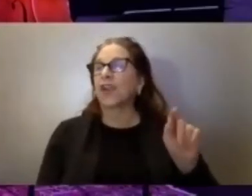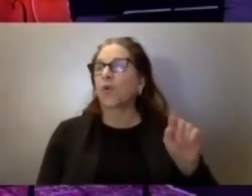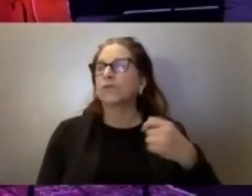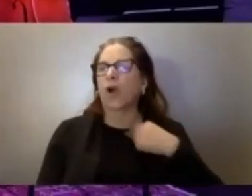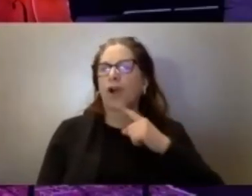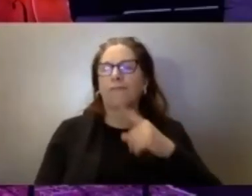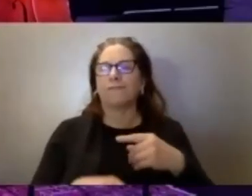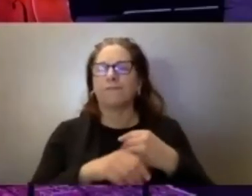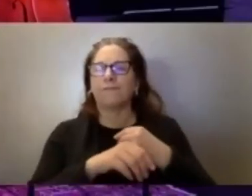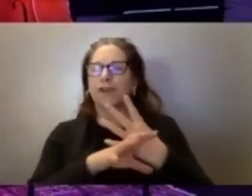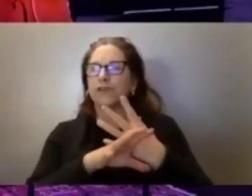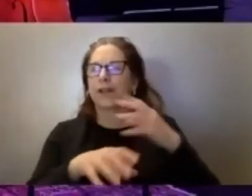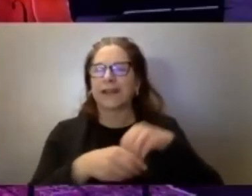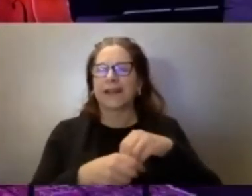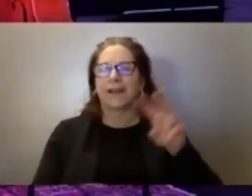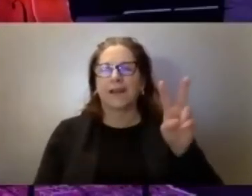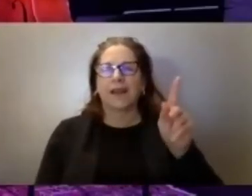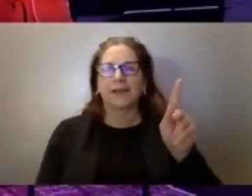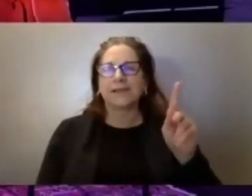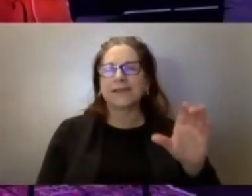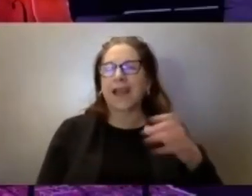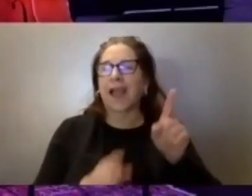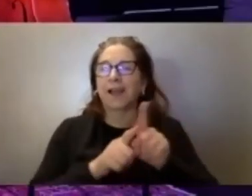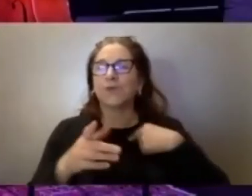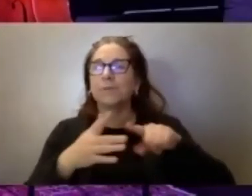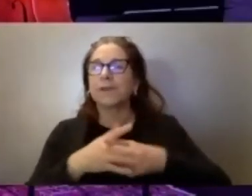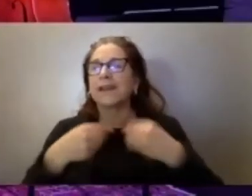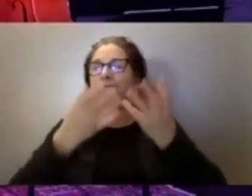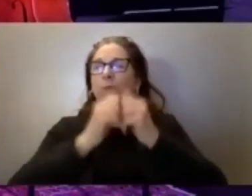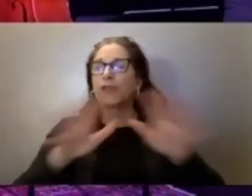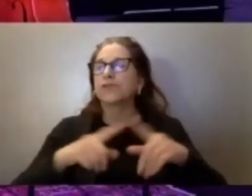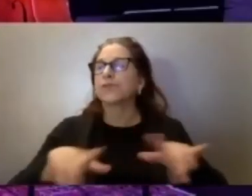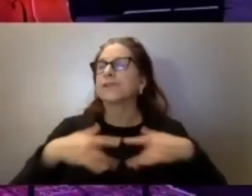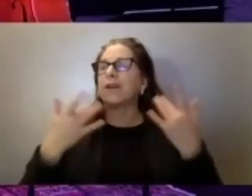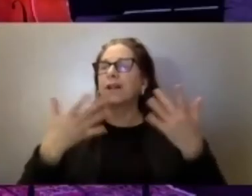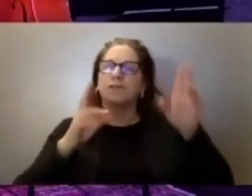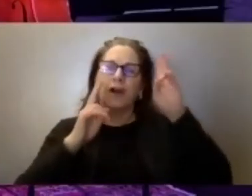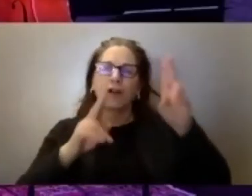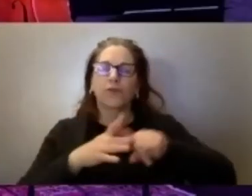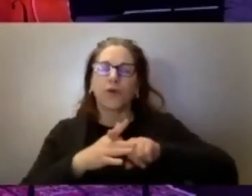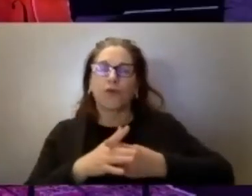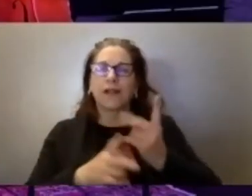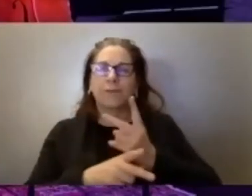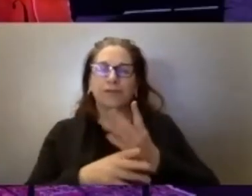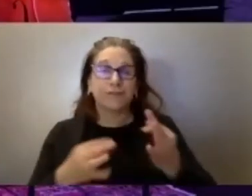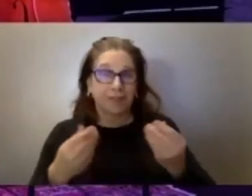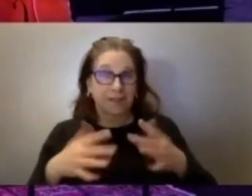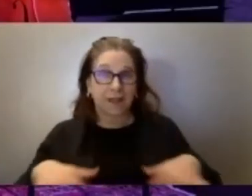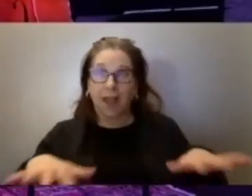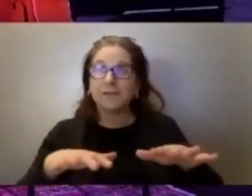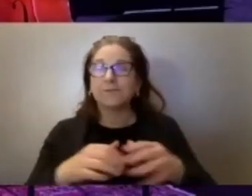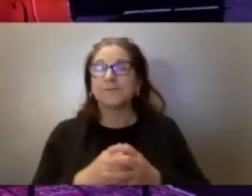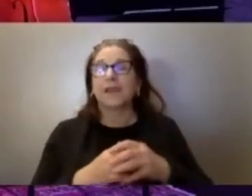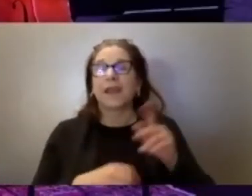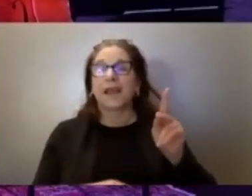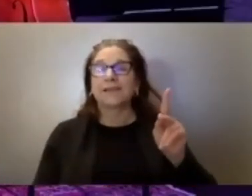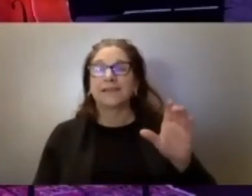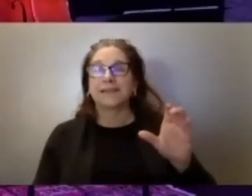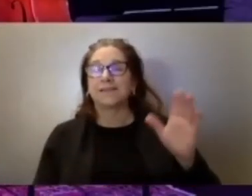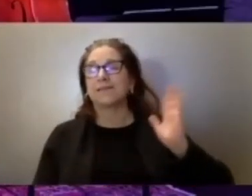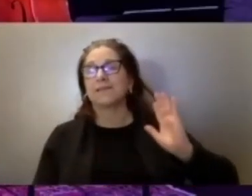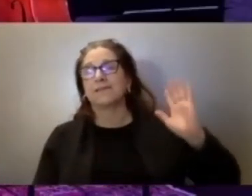are virtually in Kansas City. And as we begin to give blessing to this event, let's honor the original keepers